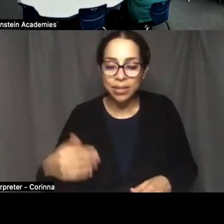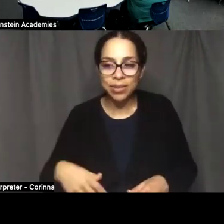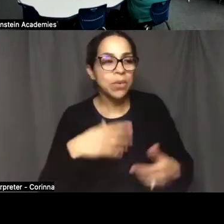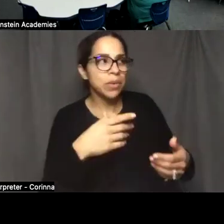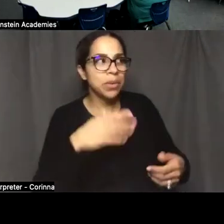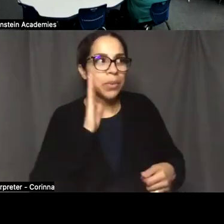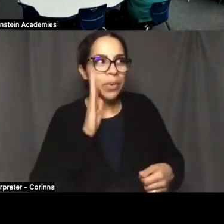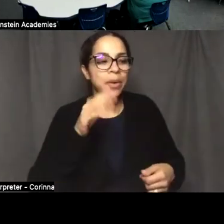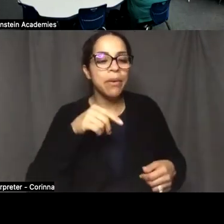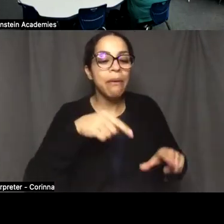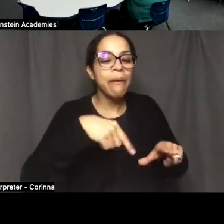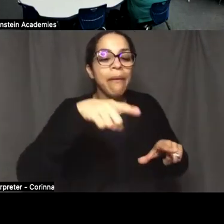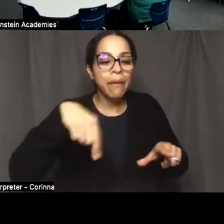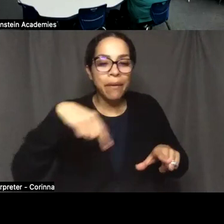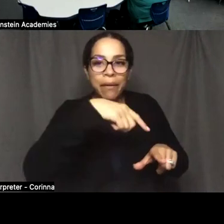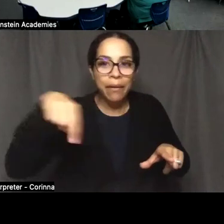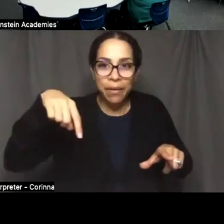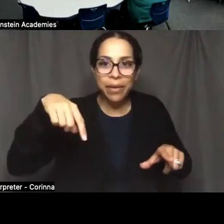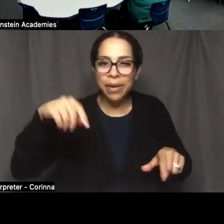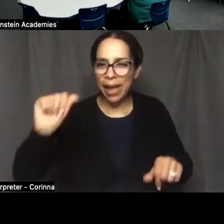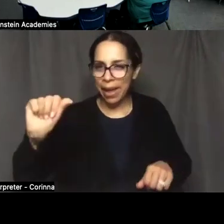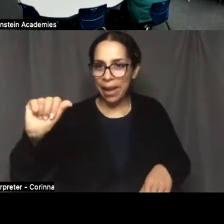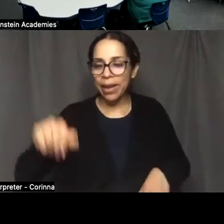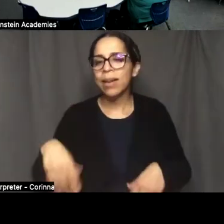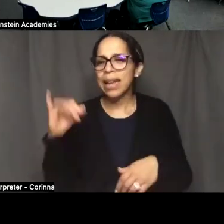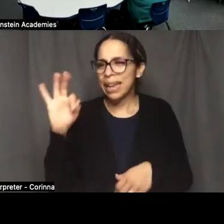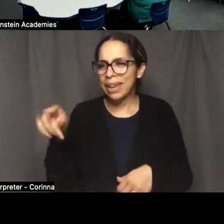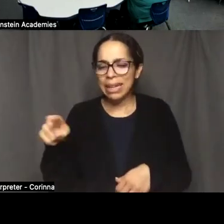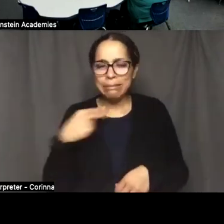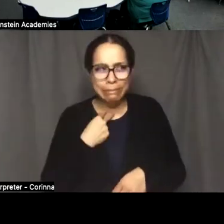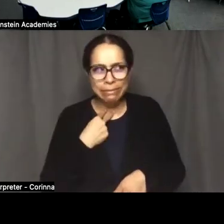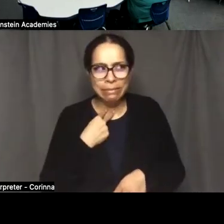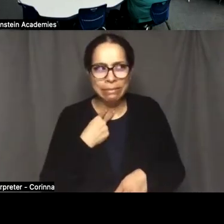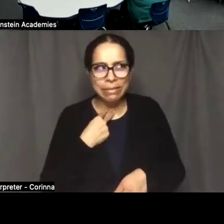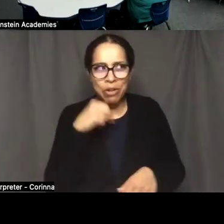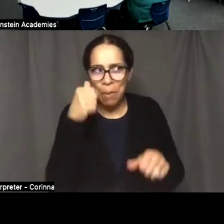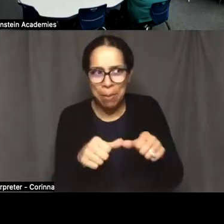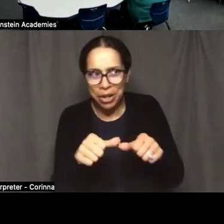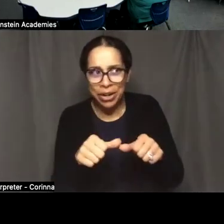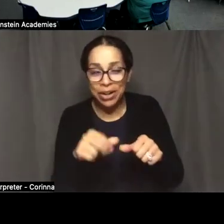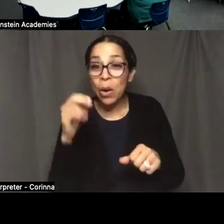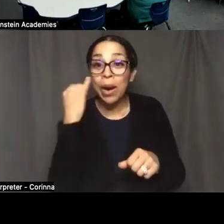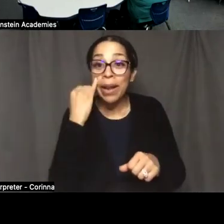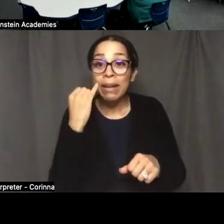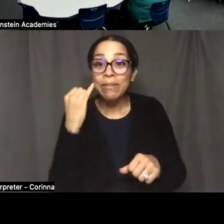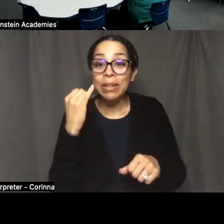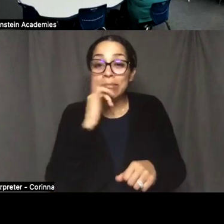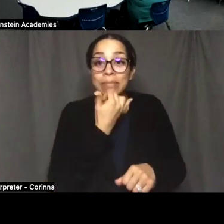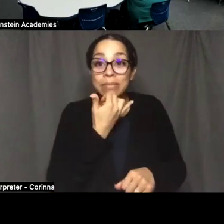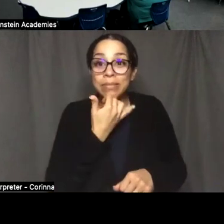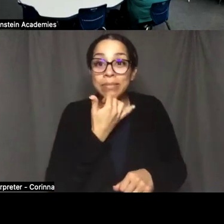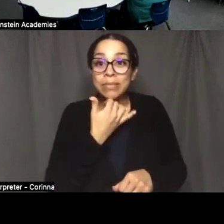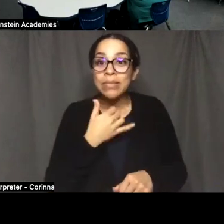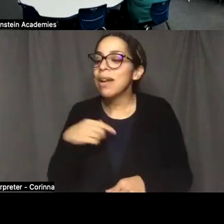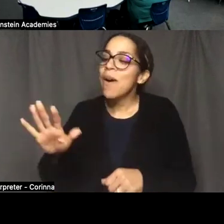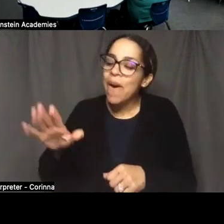you're using. And then you're going to want to help them if they can't remember, or if they have it backwards, you're going to say, oh, that's really close, but here's how it looks. And you